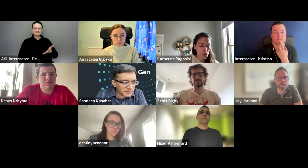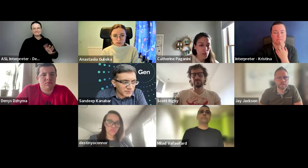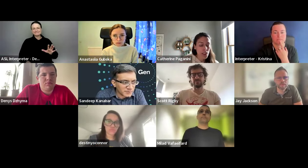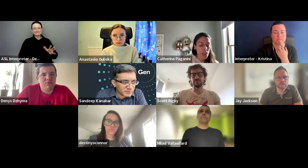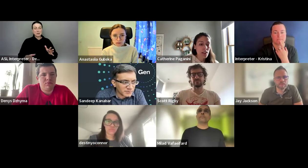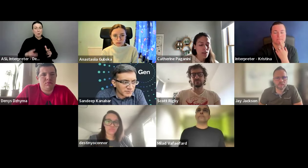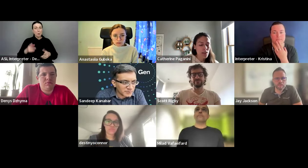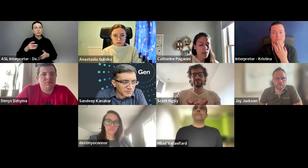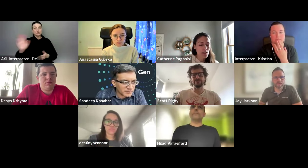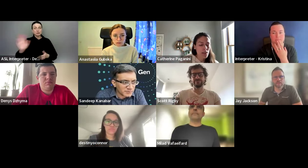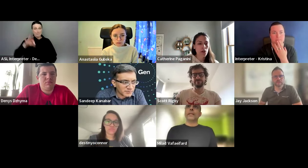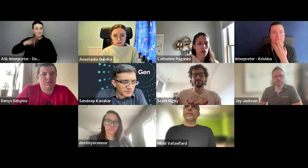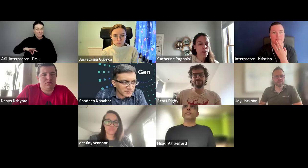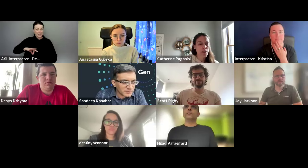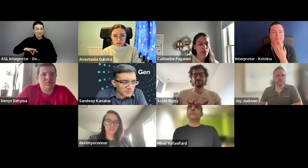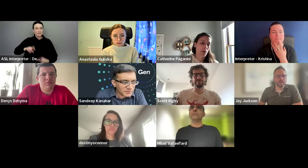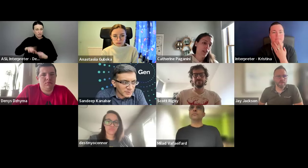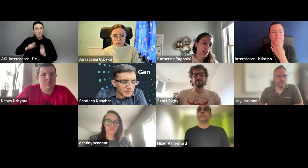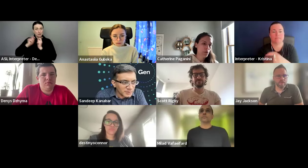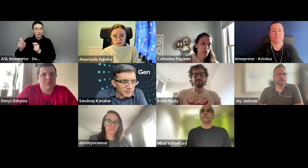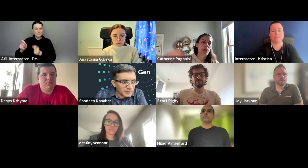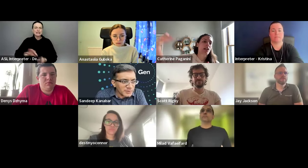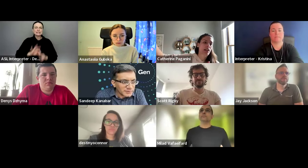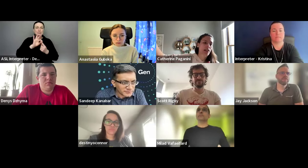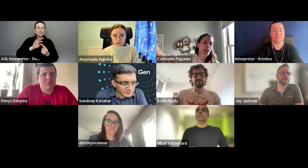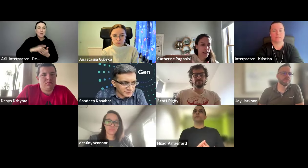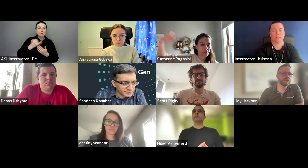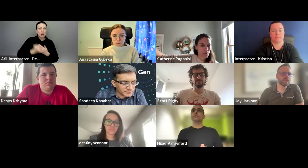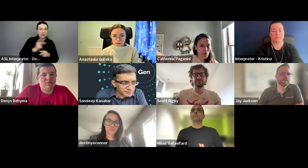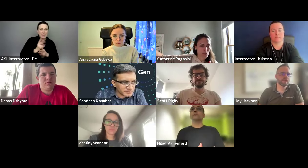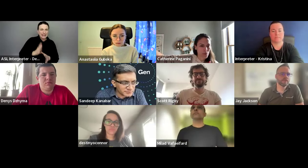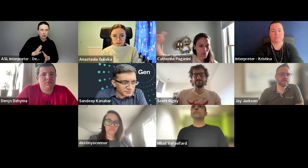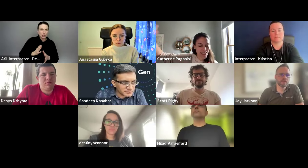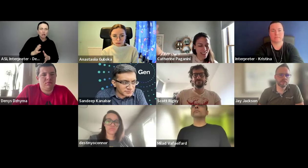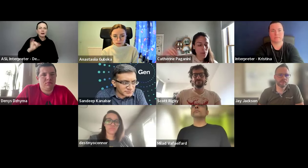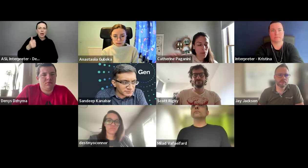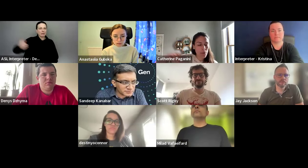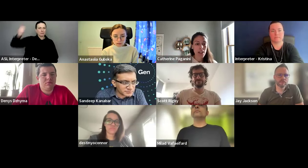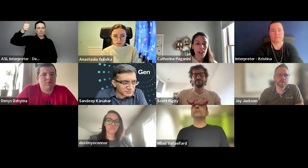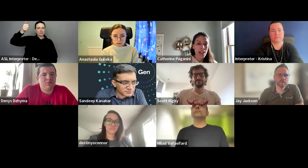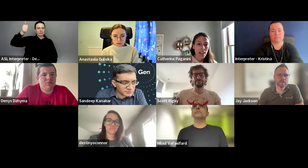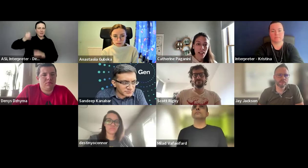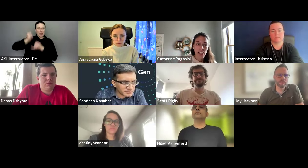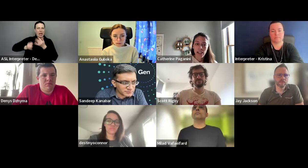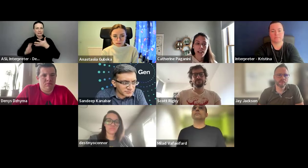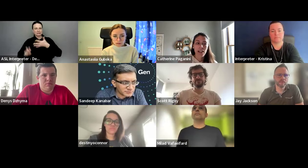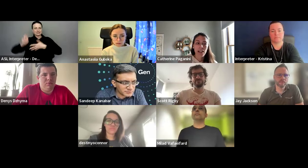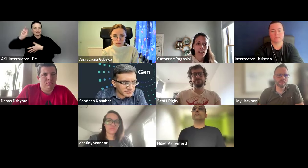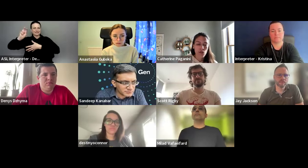what you gain from contributing, especially if you're a project maintainer, which would be like kind of like the last step of